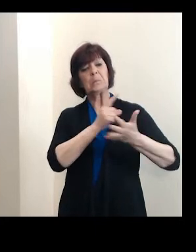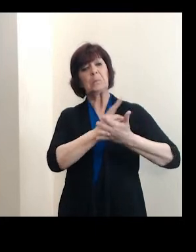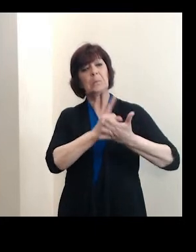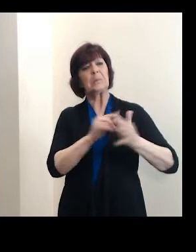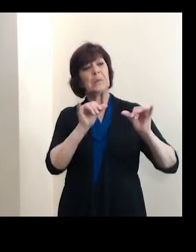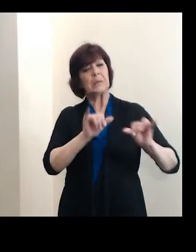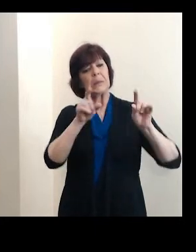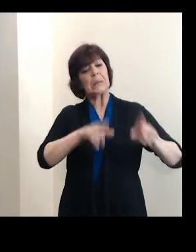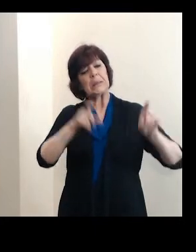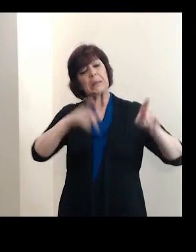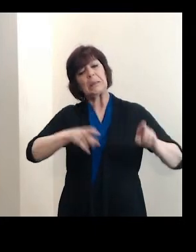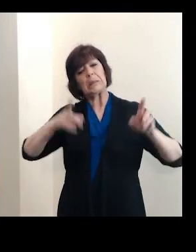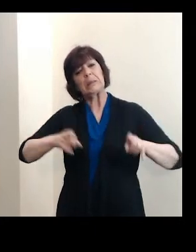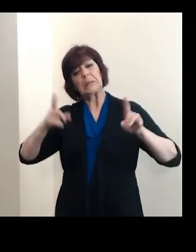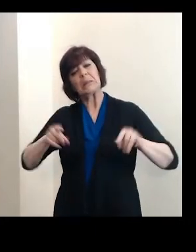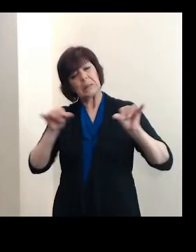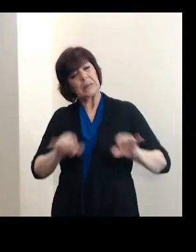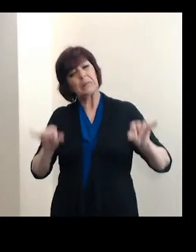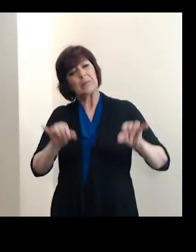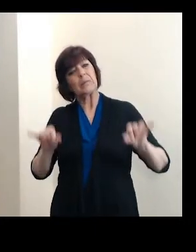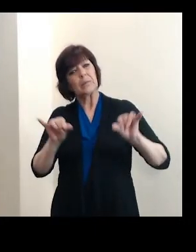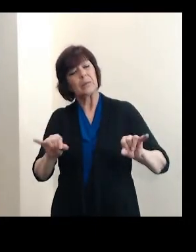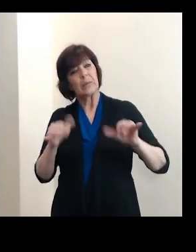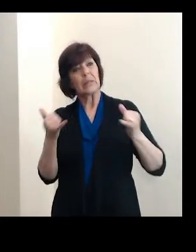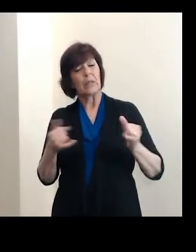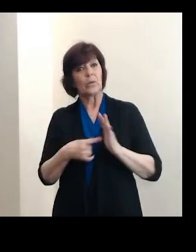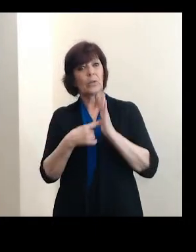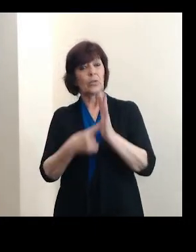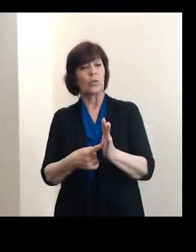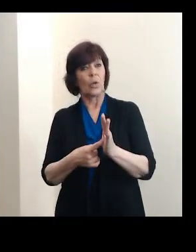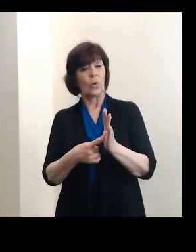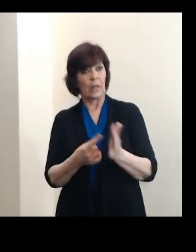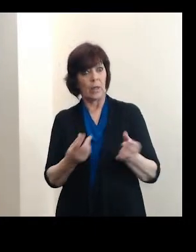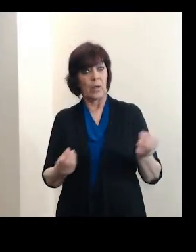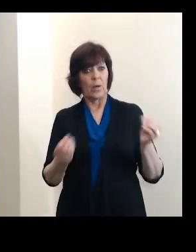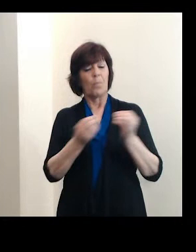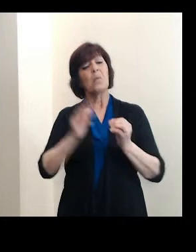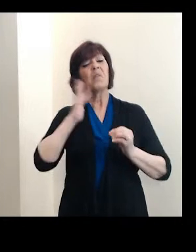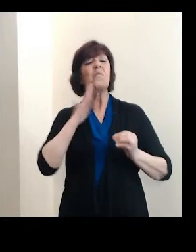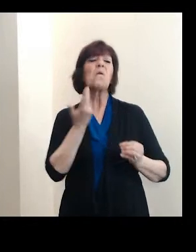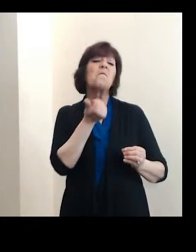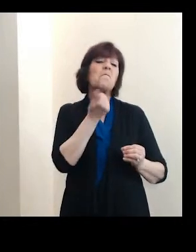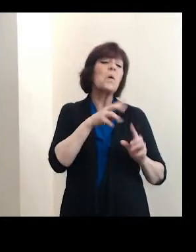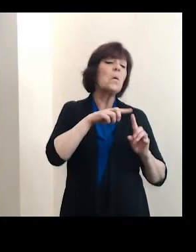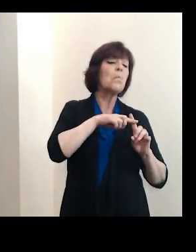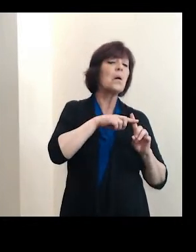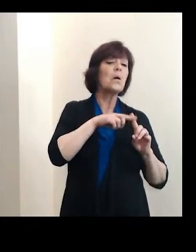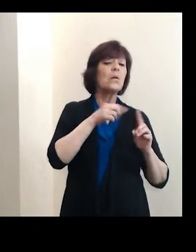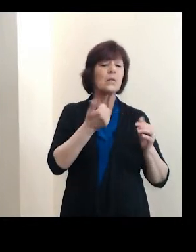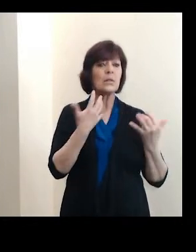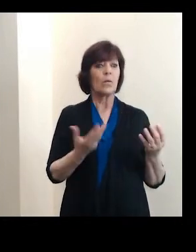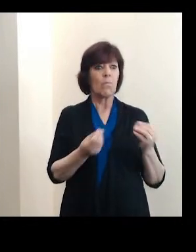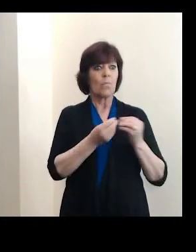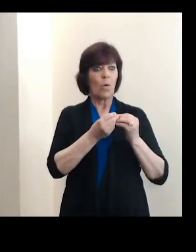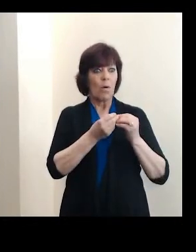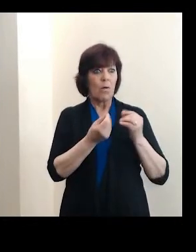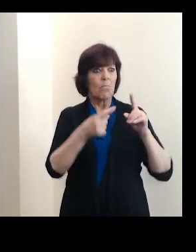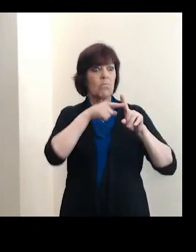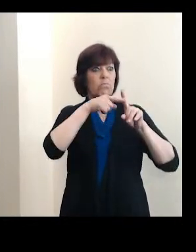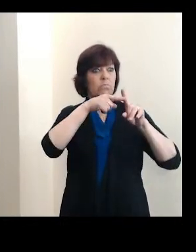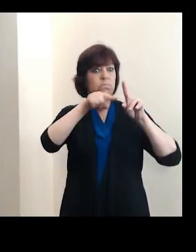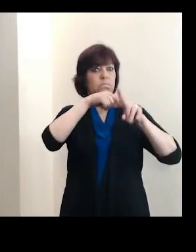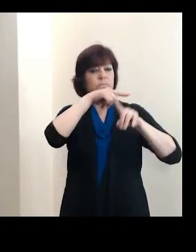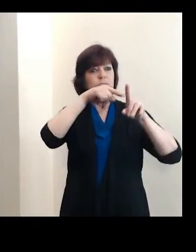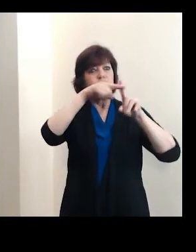of positive tests really reflects an increase in the numerator. We're seeing an increase, a number of kids under the age of